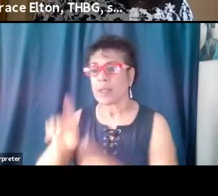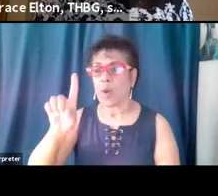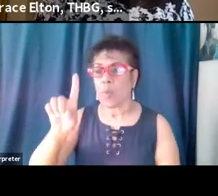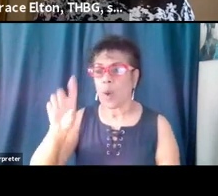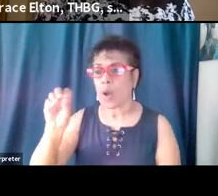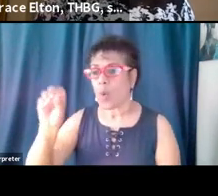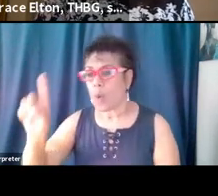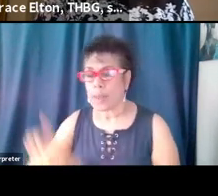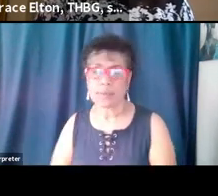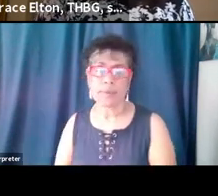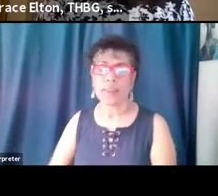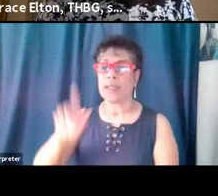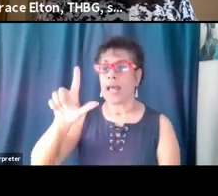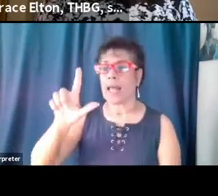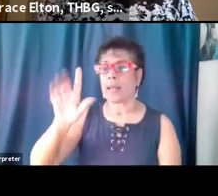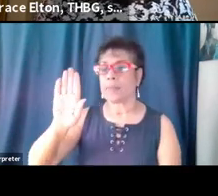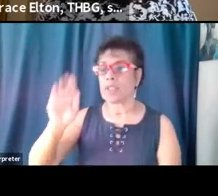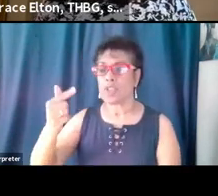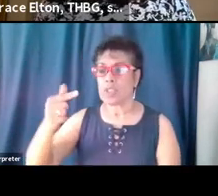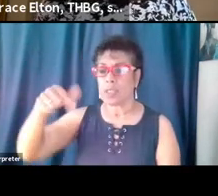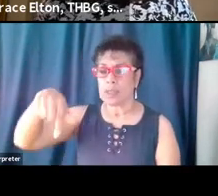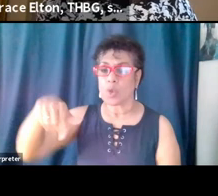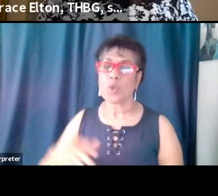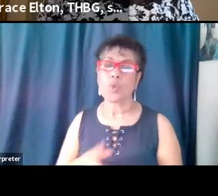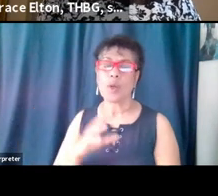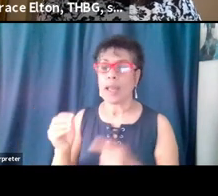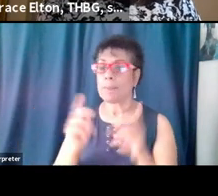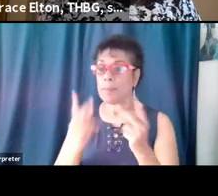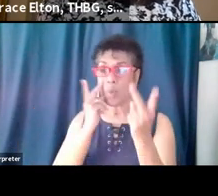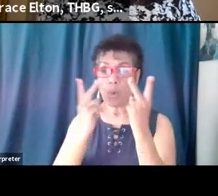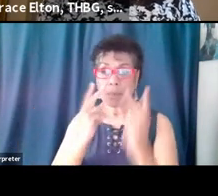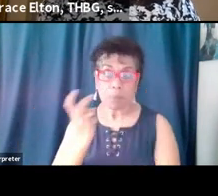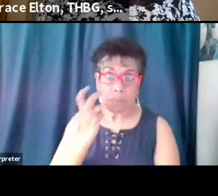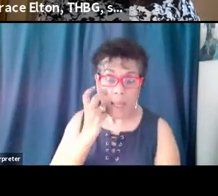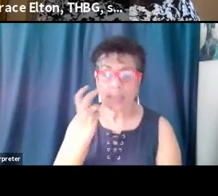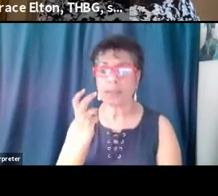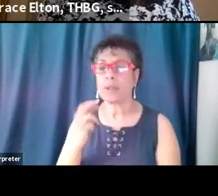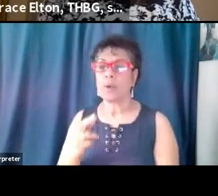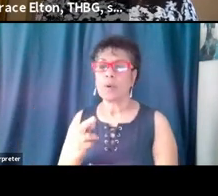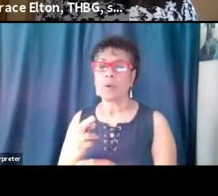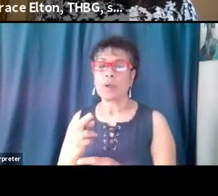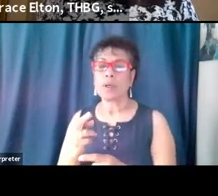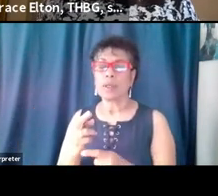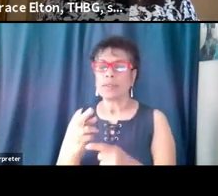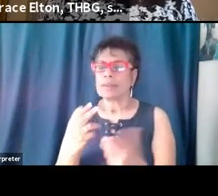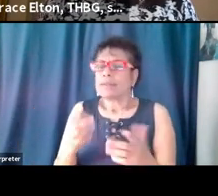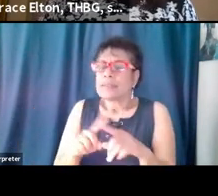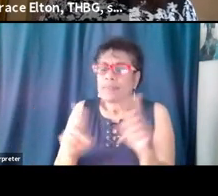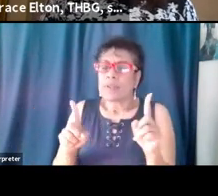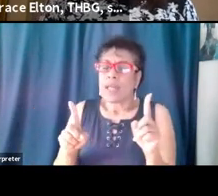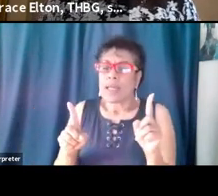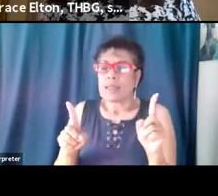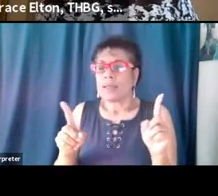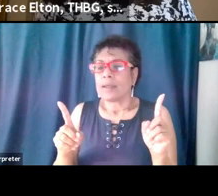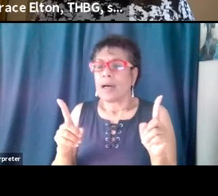an LGBTQ plus ally, working with visually impaired people, and a periodic IDEA brown bag lunch